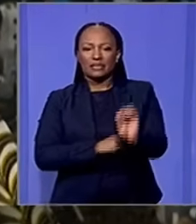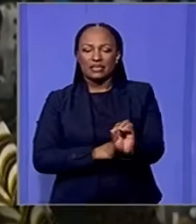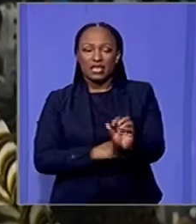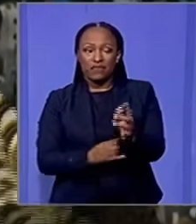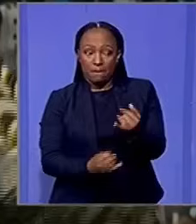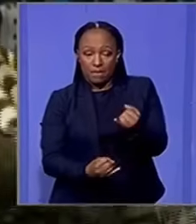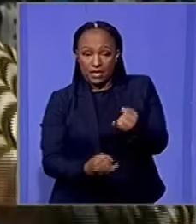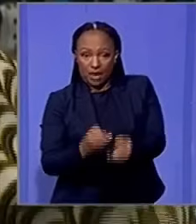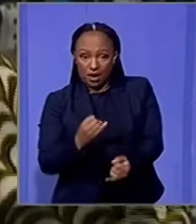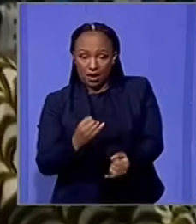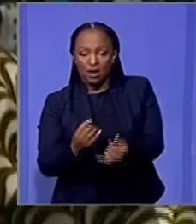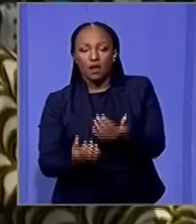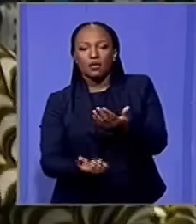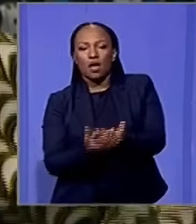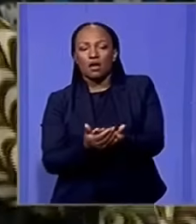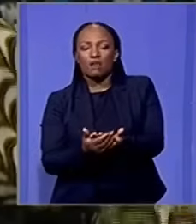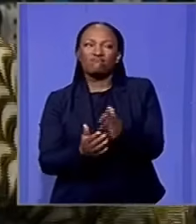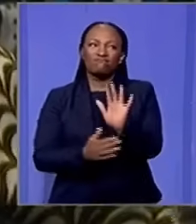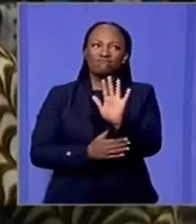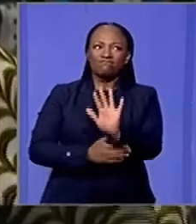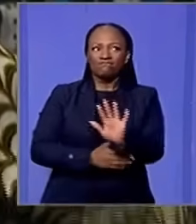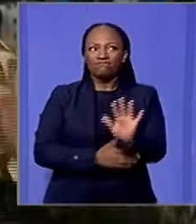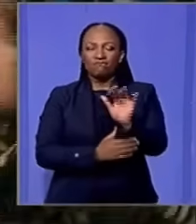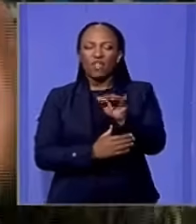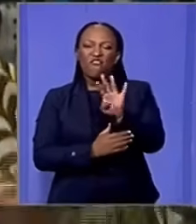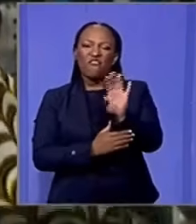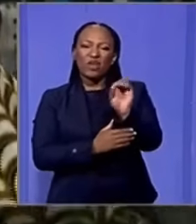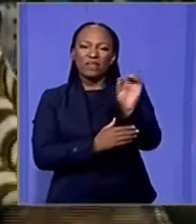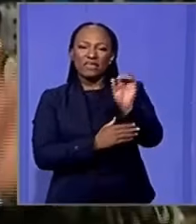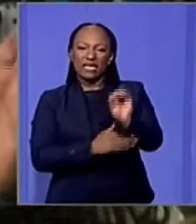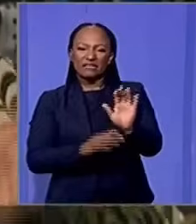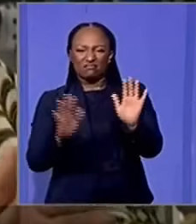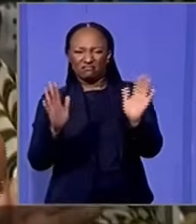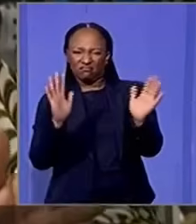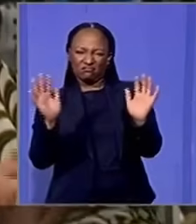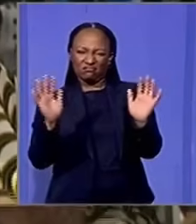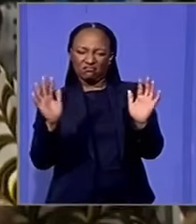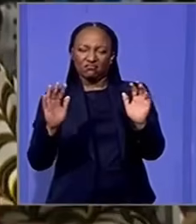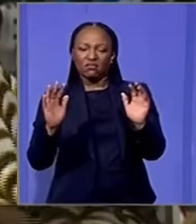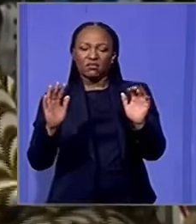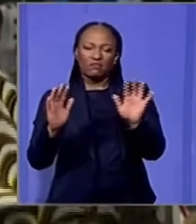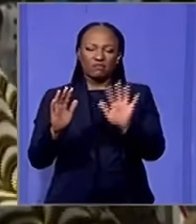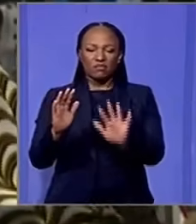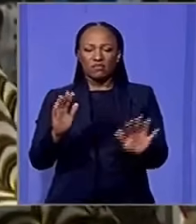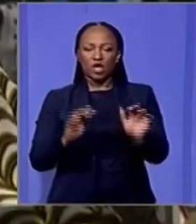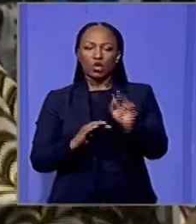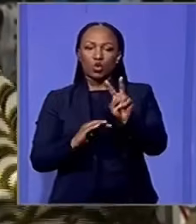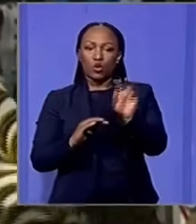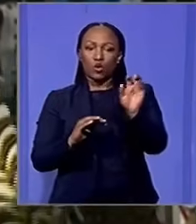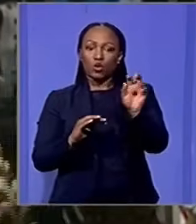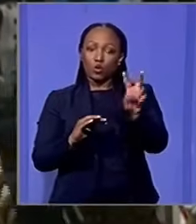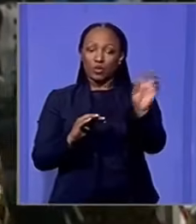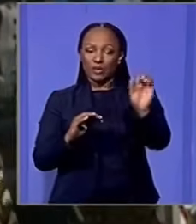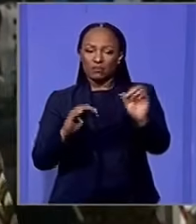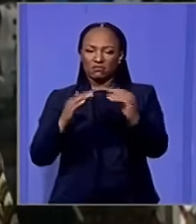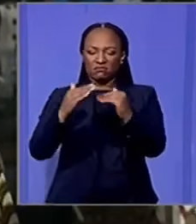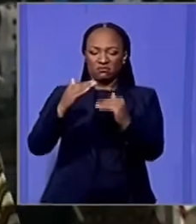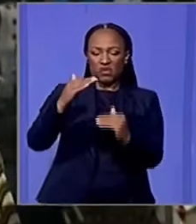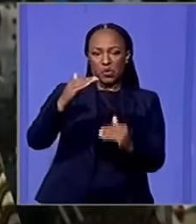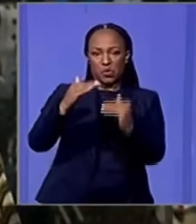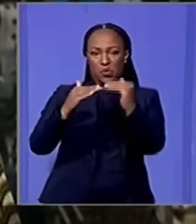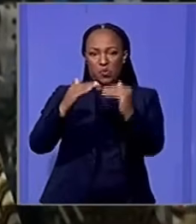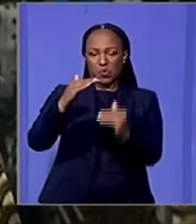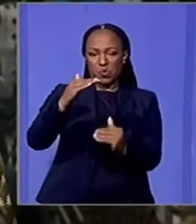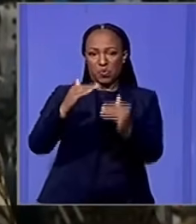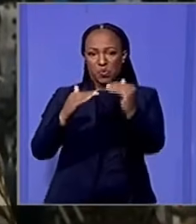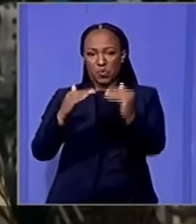dirile phoso e tla ba 40 e sepela fela ka 2% error margin jwale